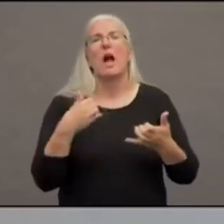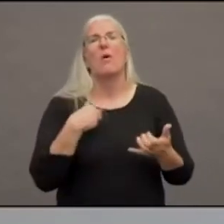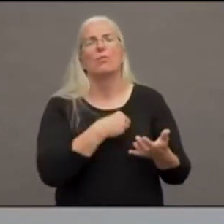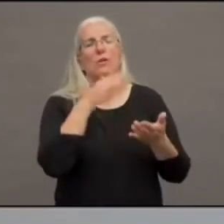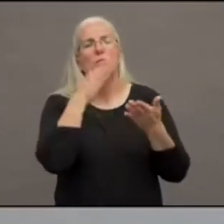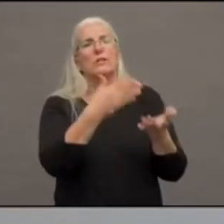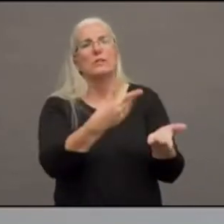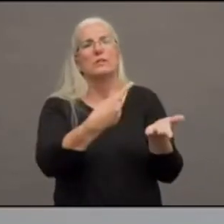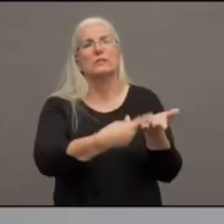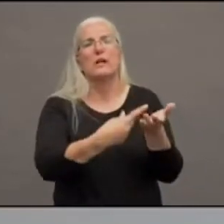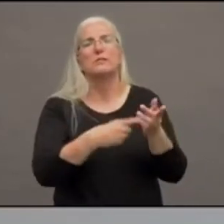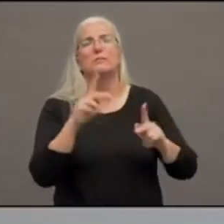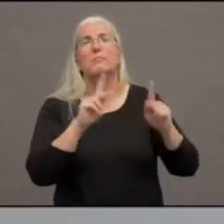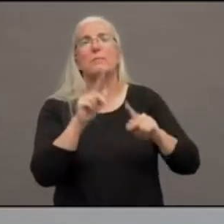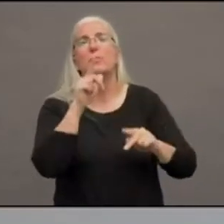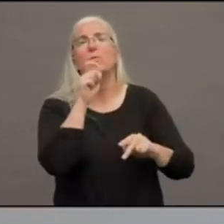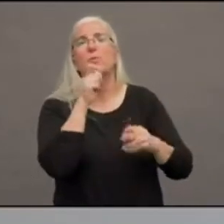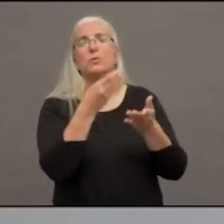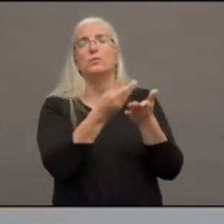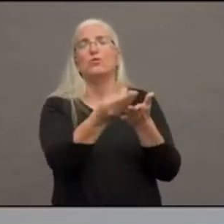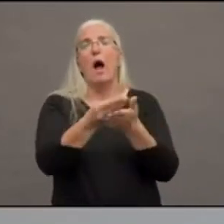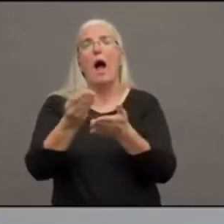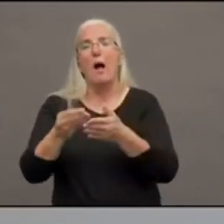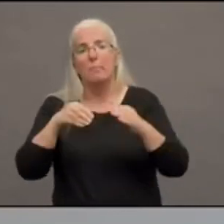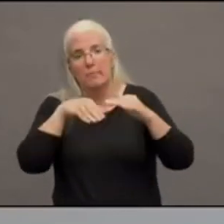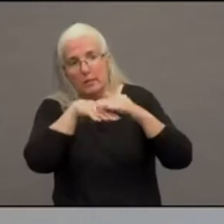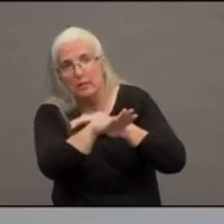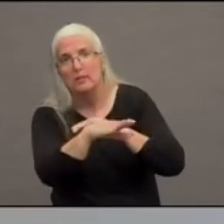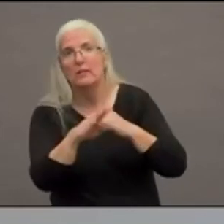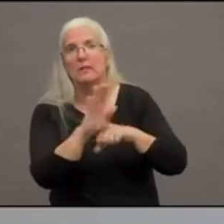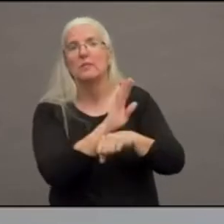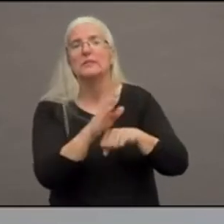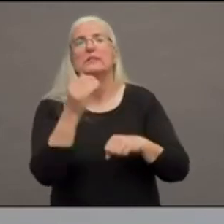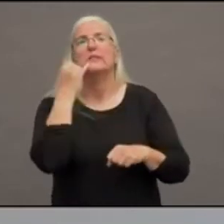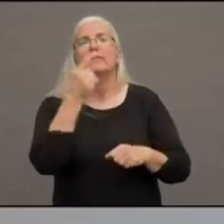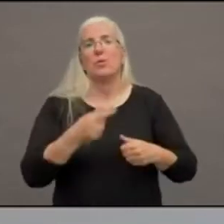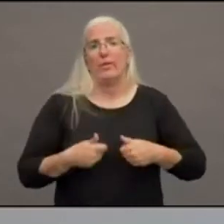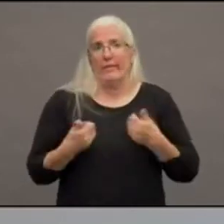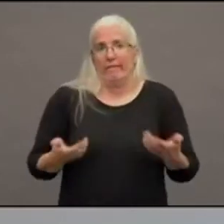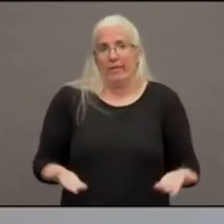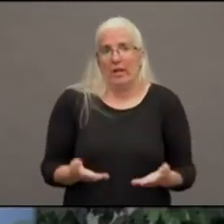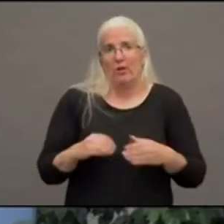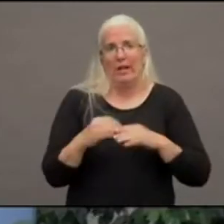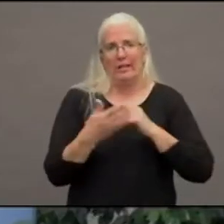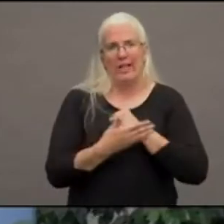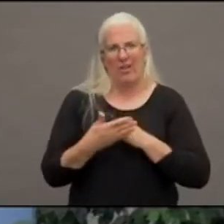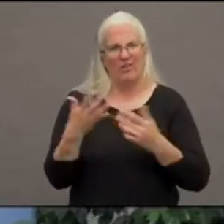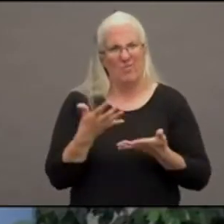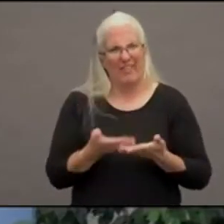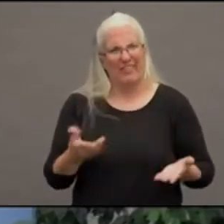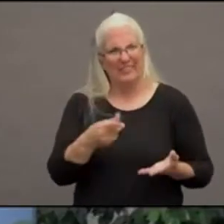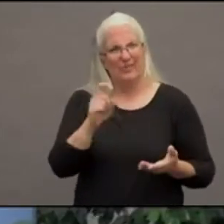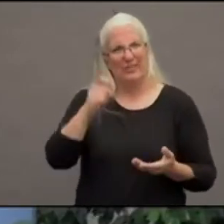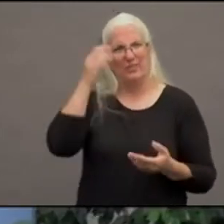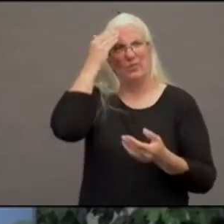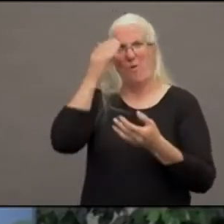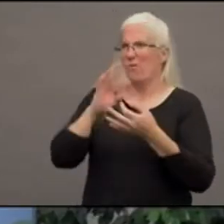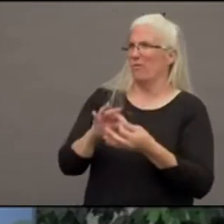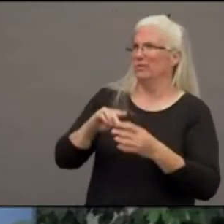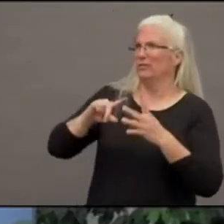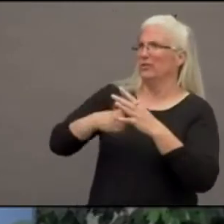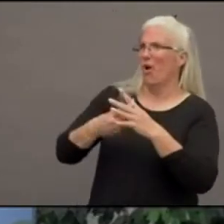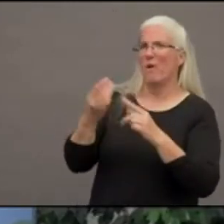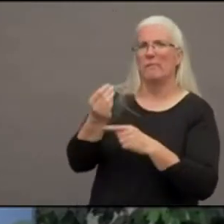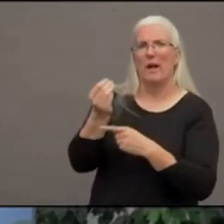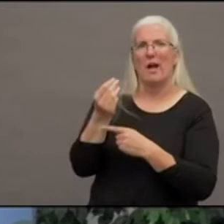that if you're a resident of the county that you should know going forward, starting Monday? Yeah, again, it's